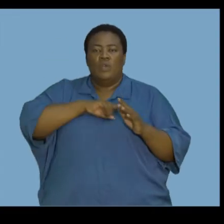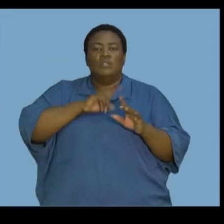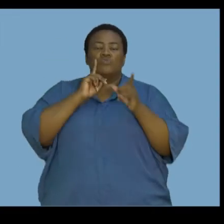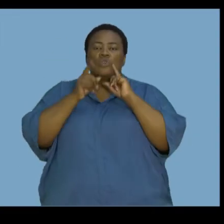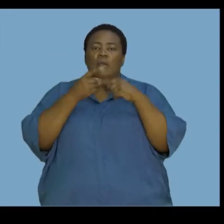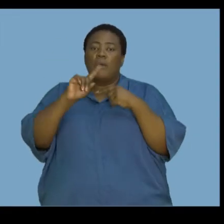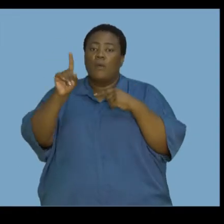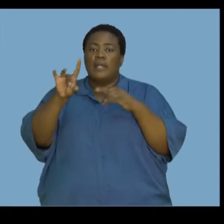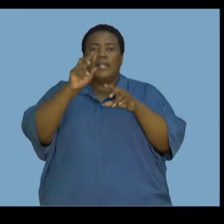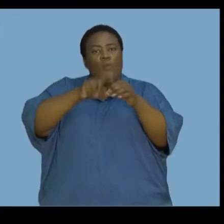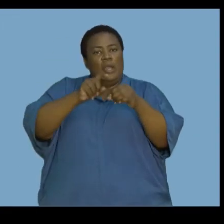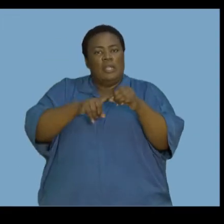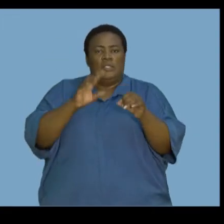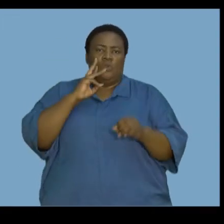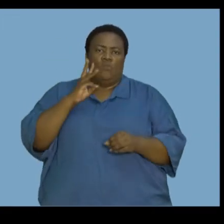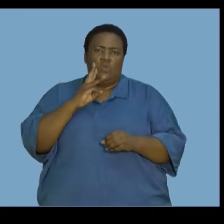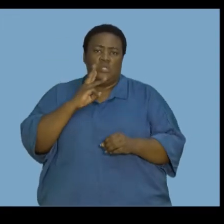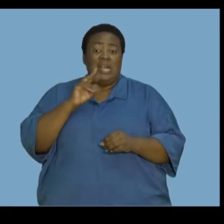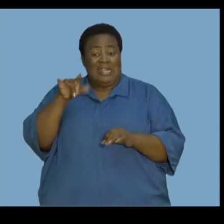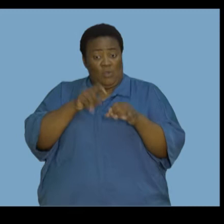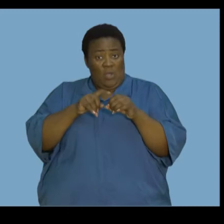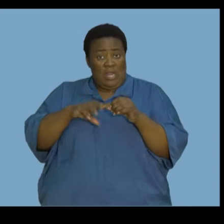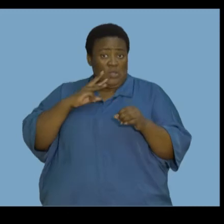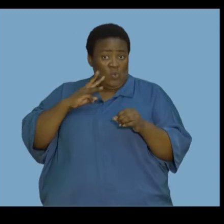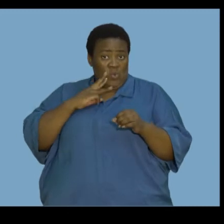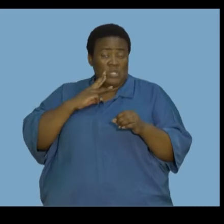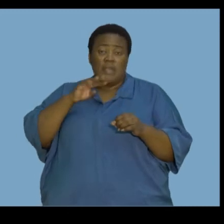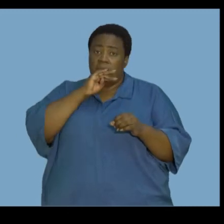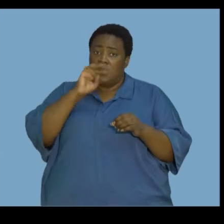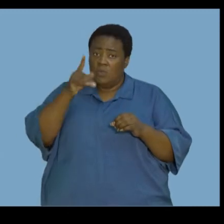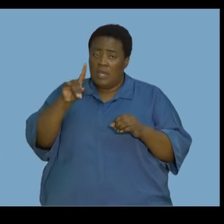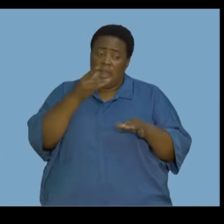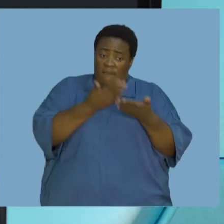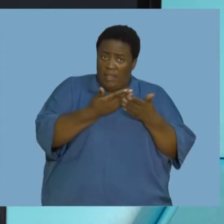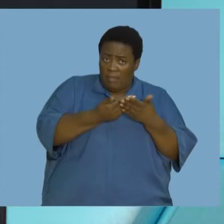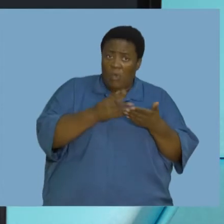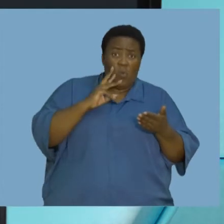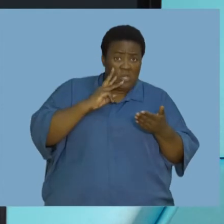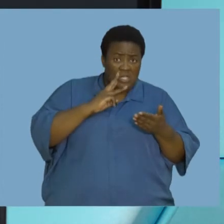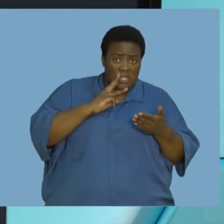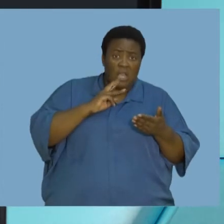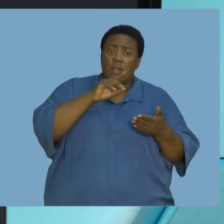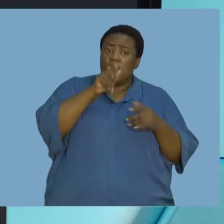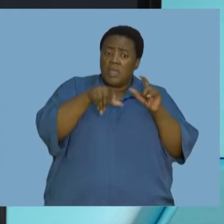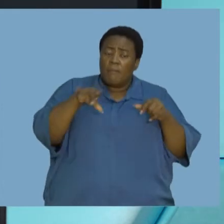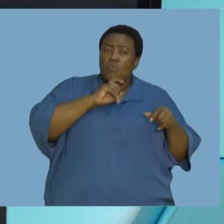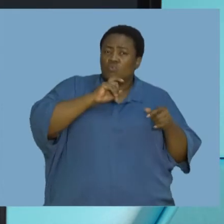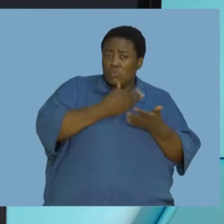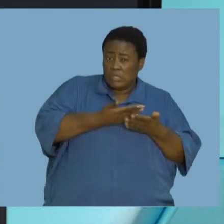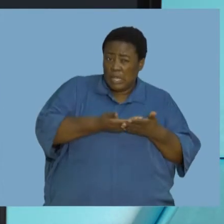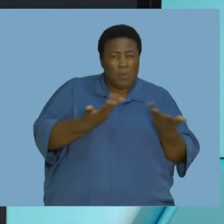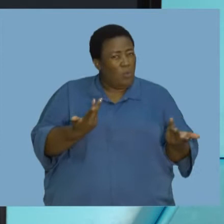it's important for us to talk about the quality of water, and that quality of water talks to, one, the availability of water for